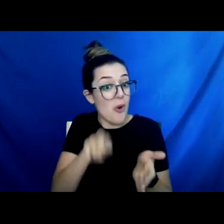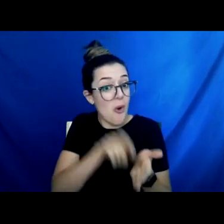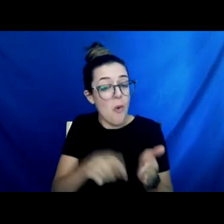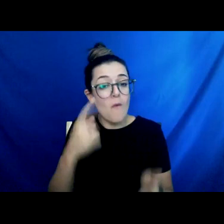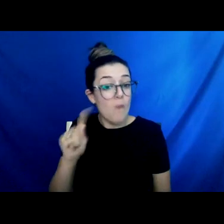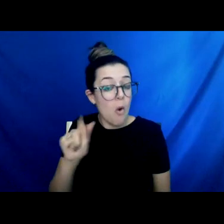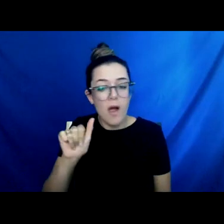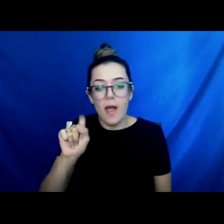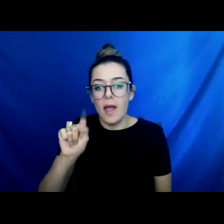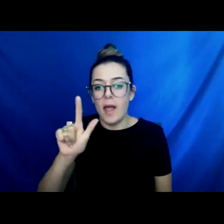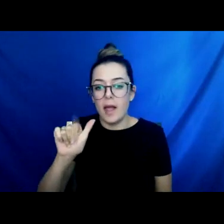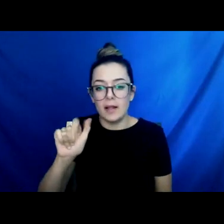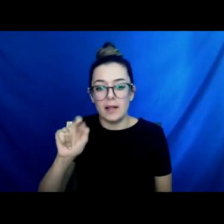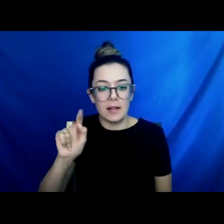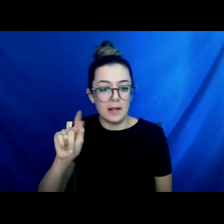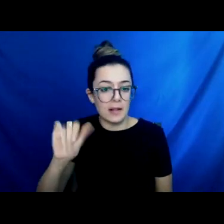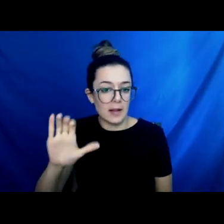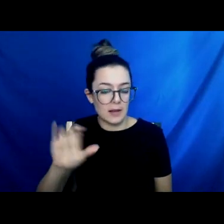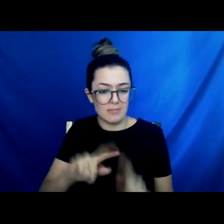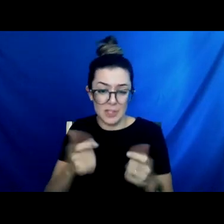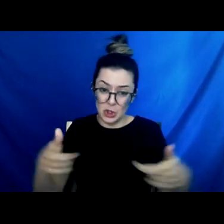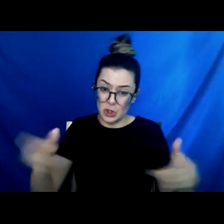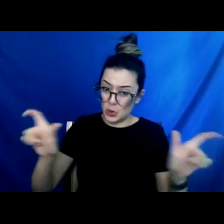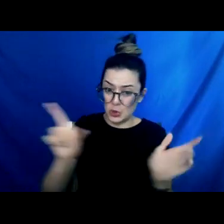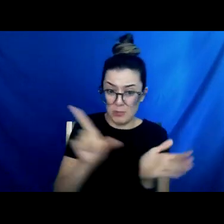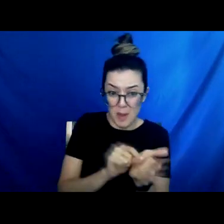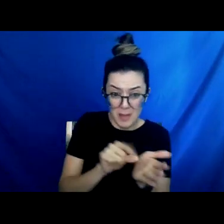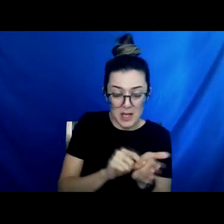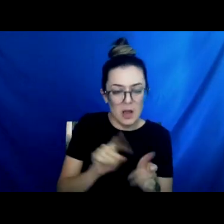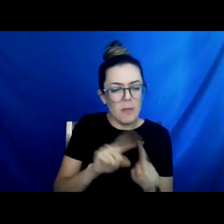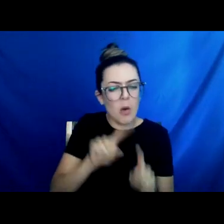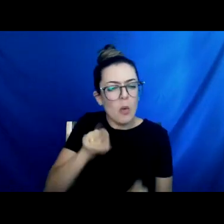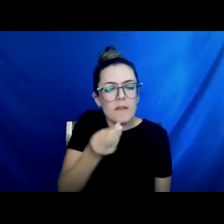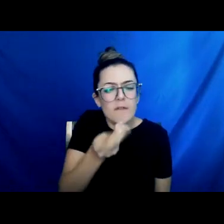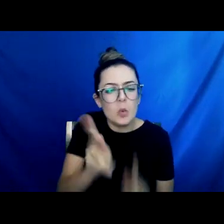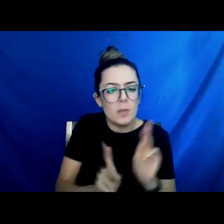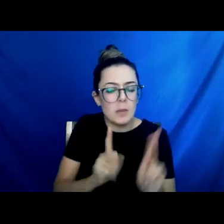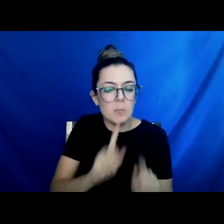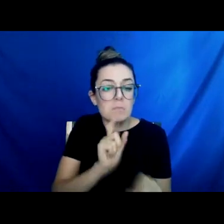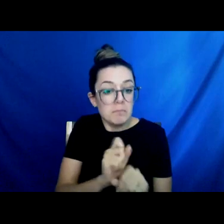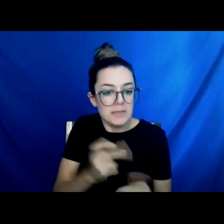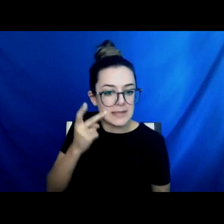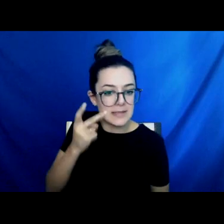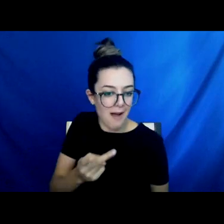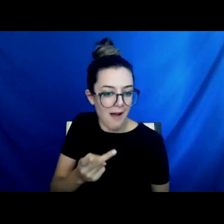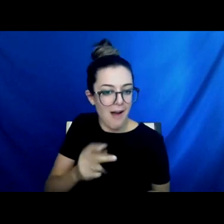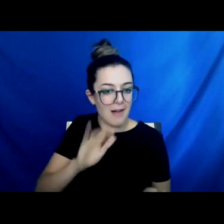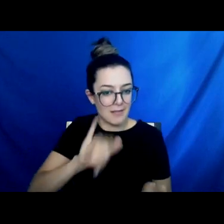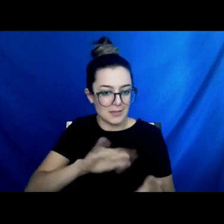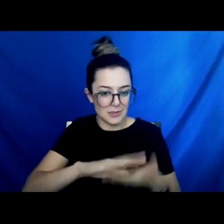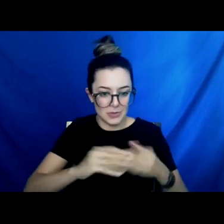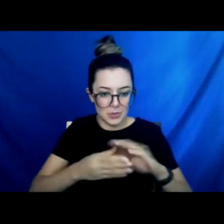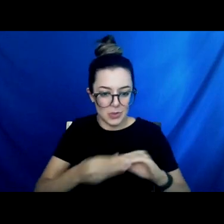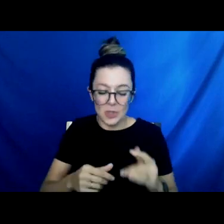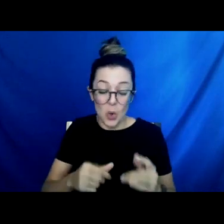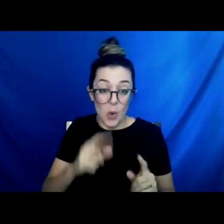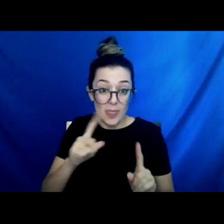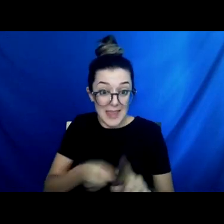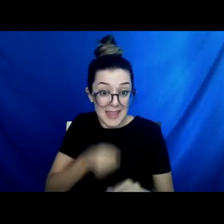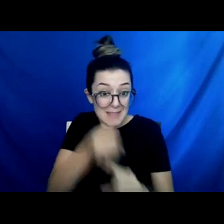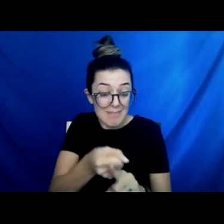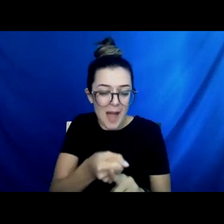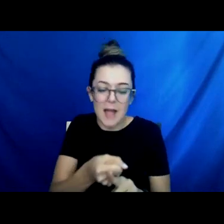major publication, but only so many people see stories like this, right? So it didn't do what I wanted, obviously, but at least it